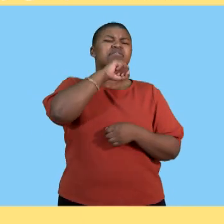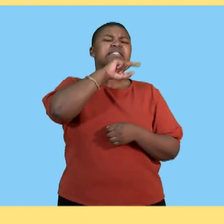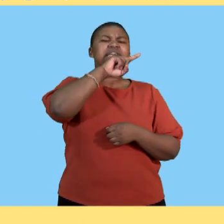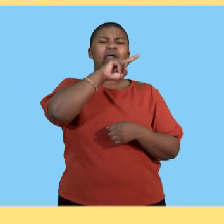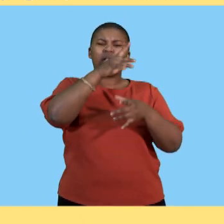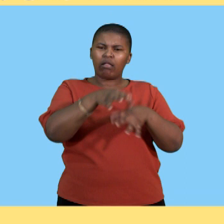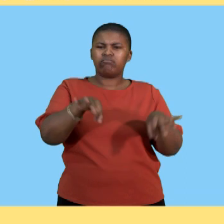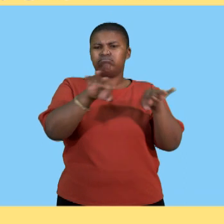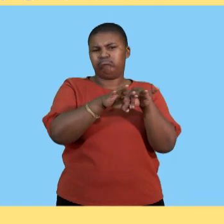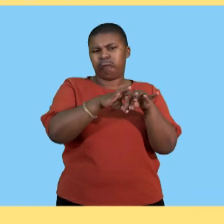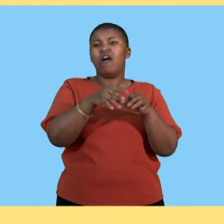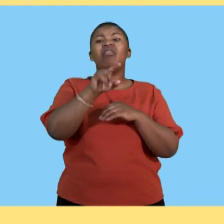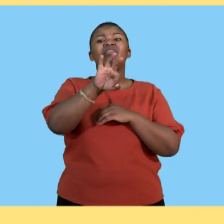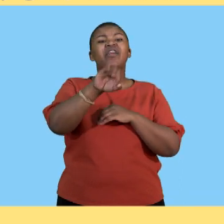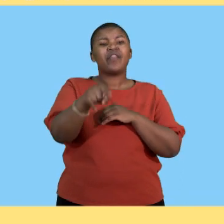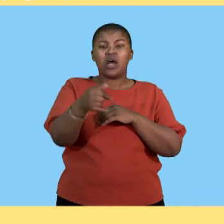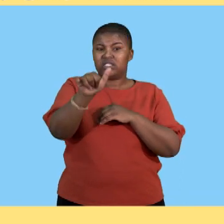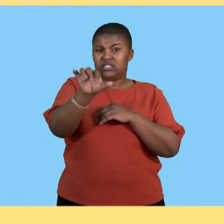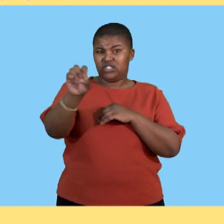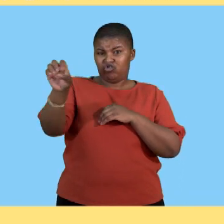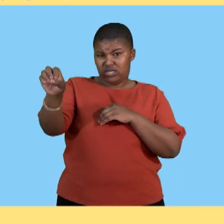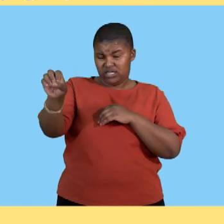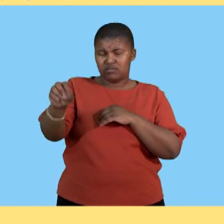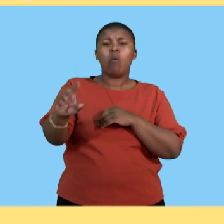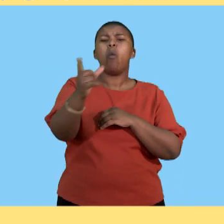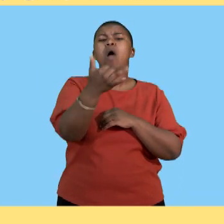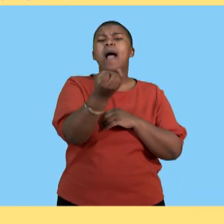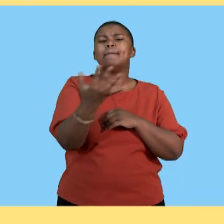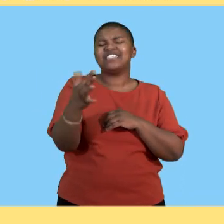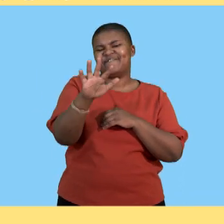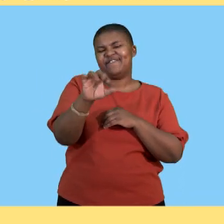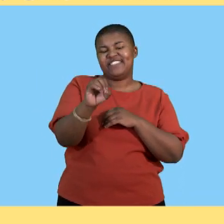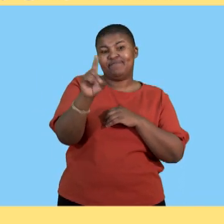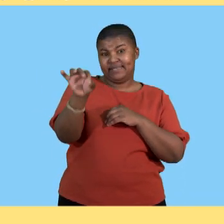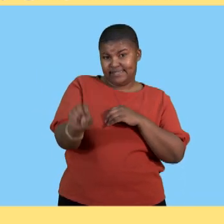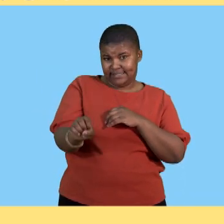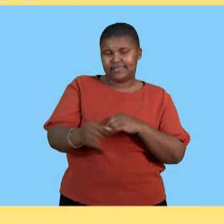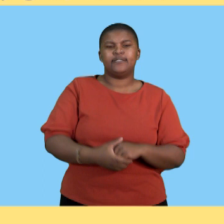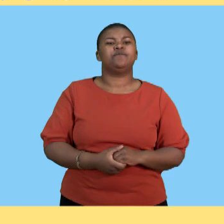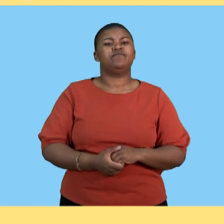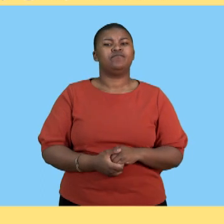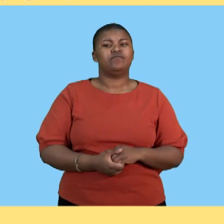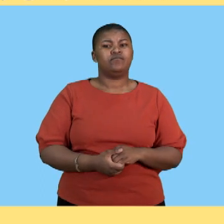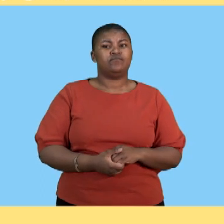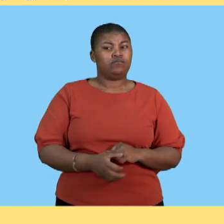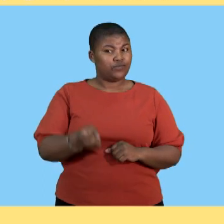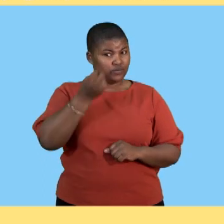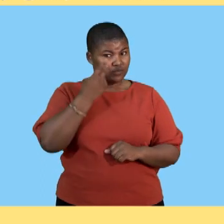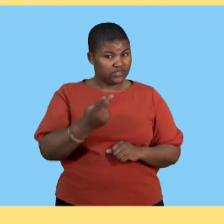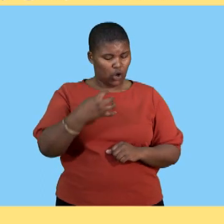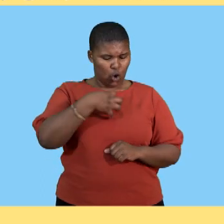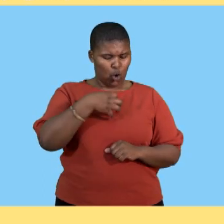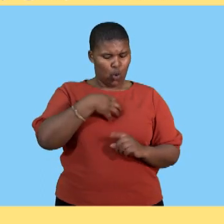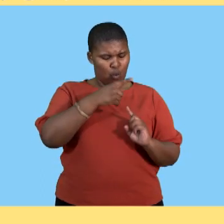3,600 was the selling price. All goods are marked up at 50% on cost. So the moment the owner